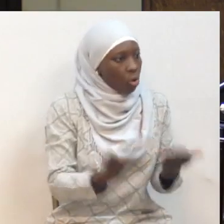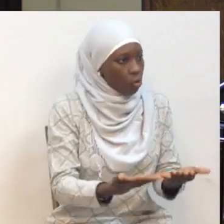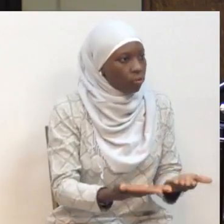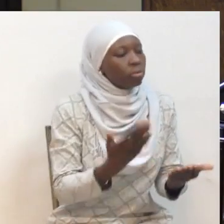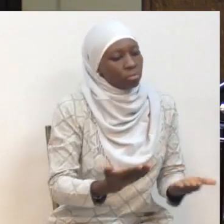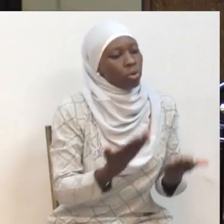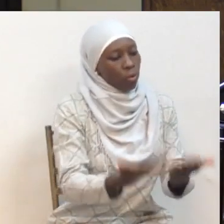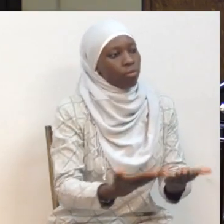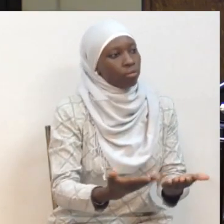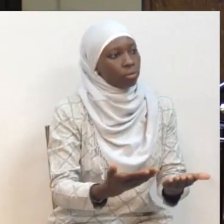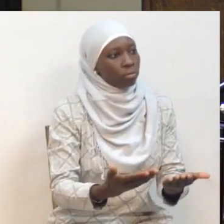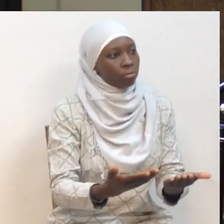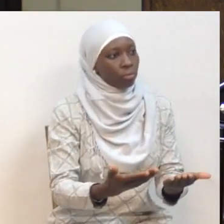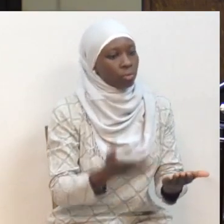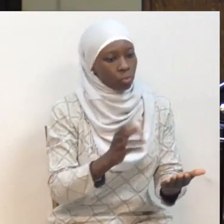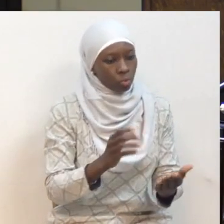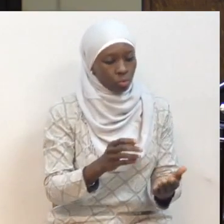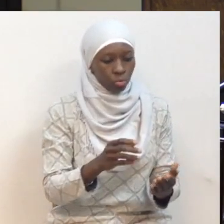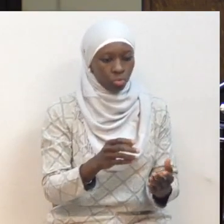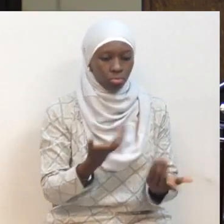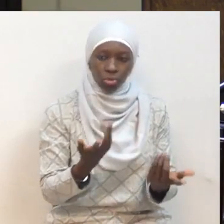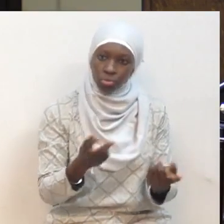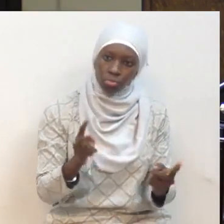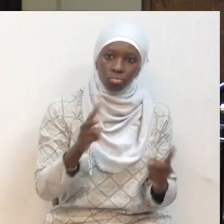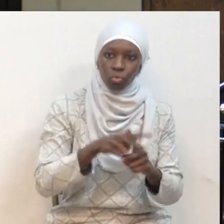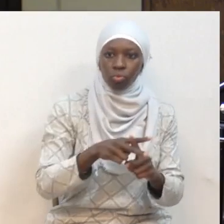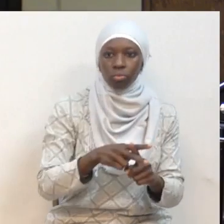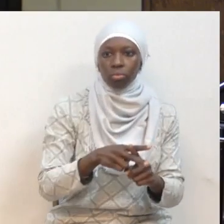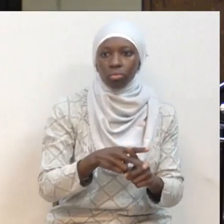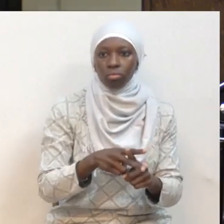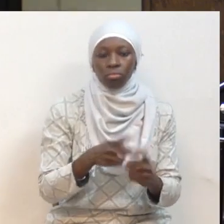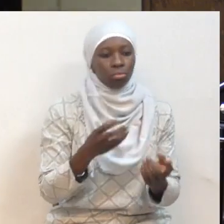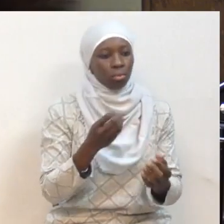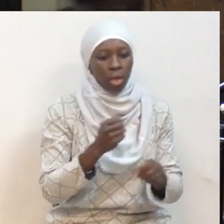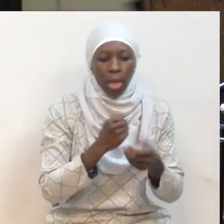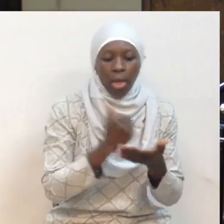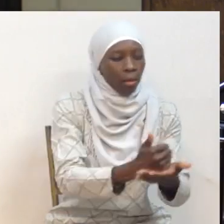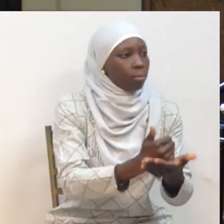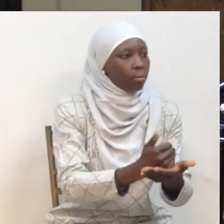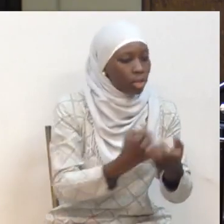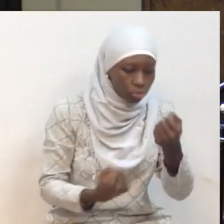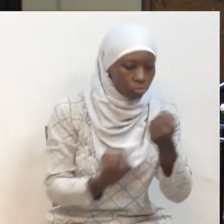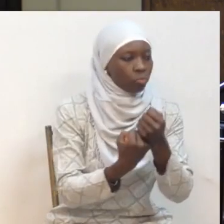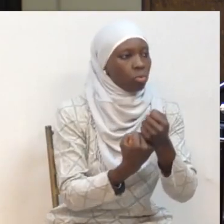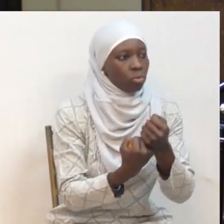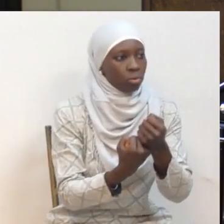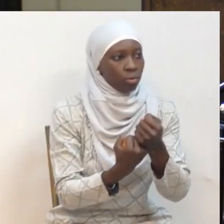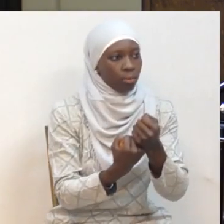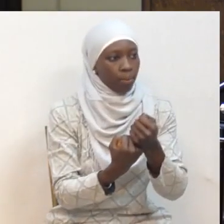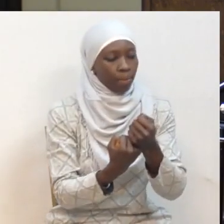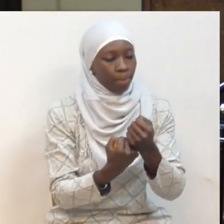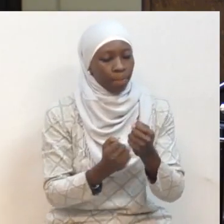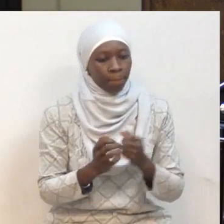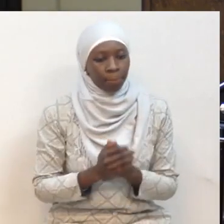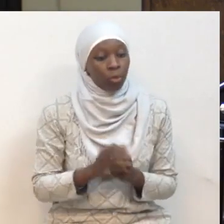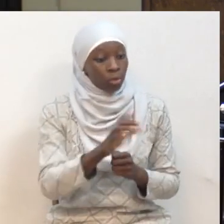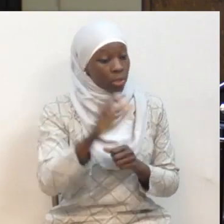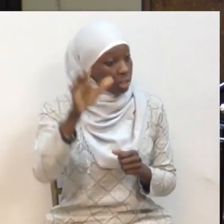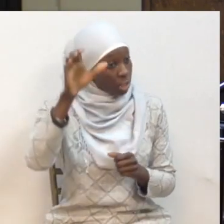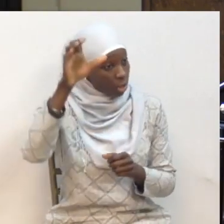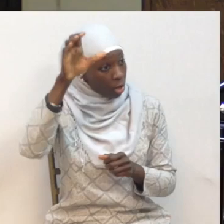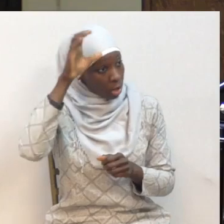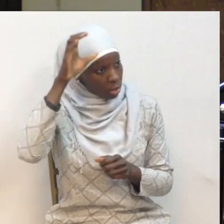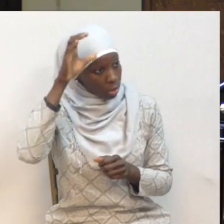of the community. So the concept of bay'ah is when a leader is to be